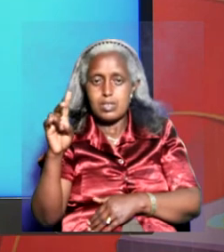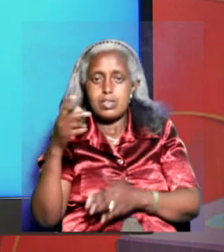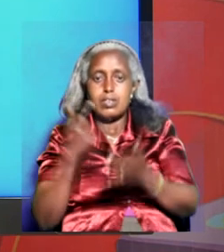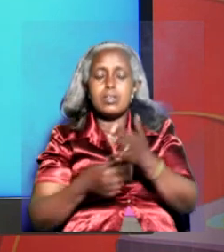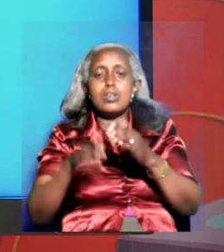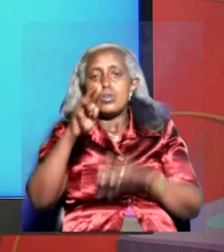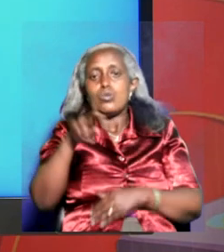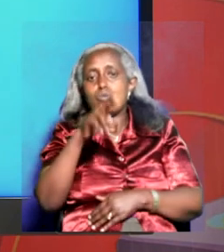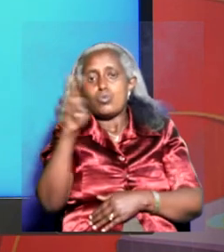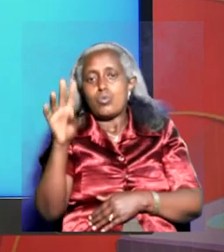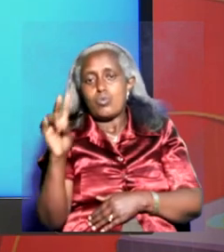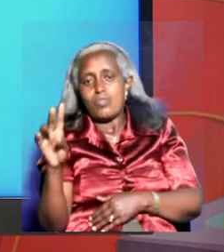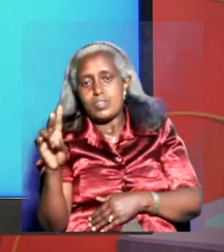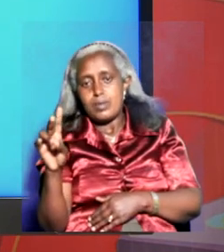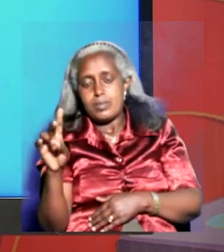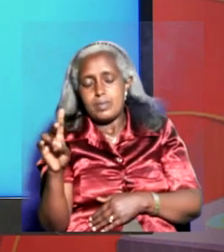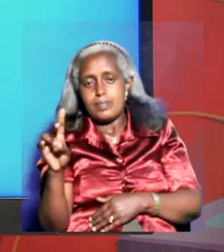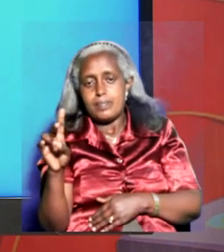root of 7.